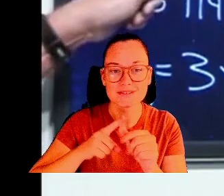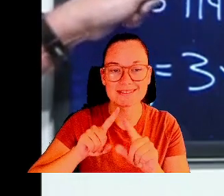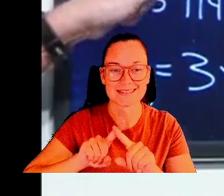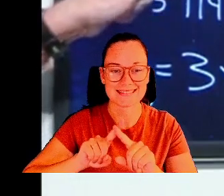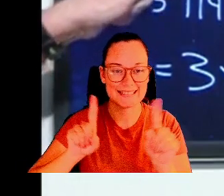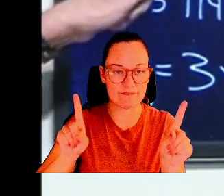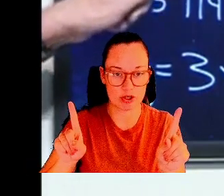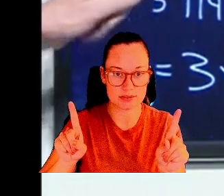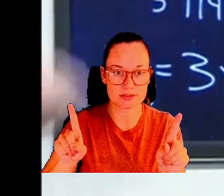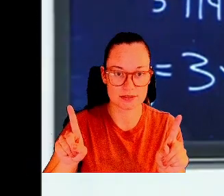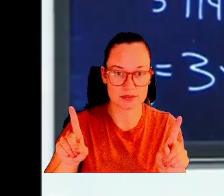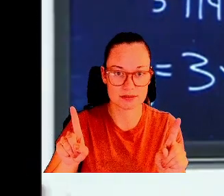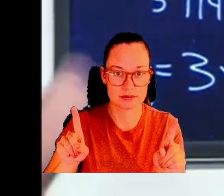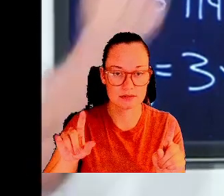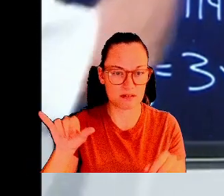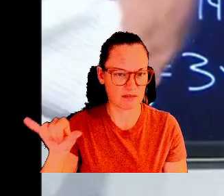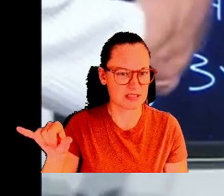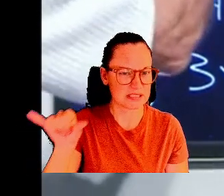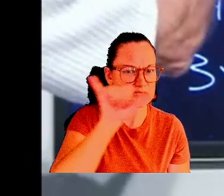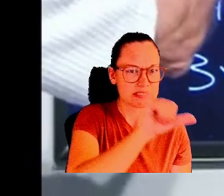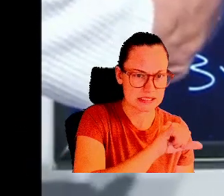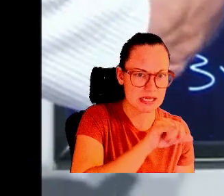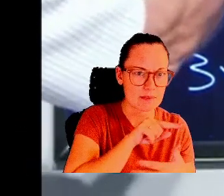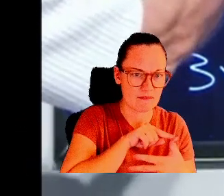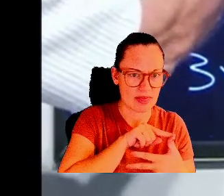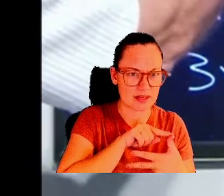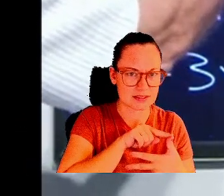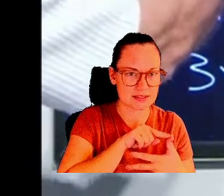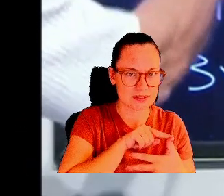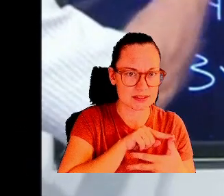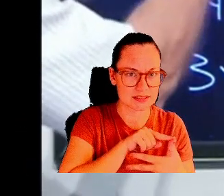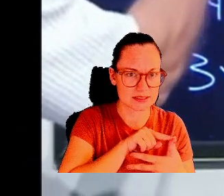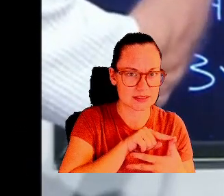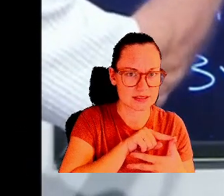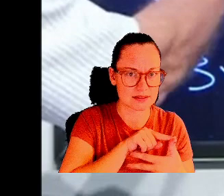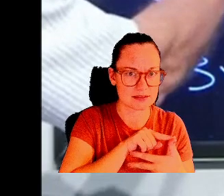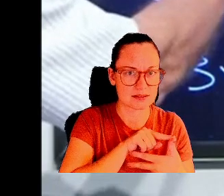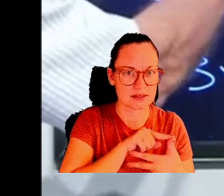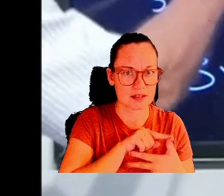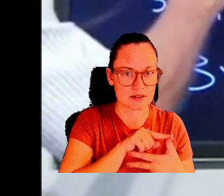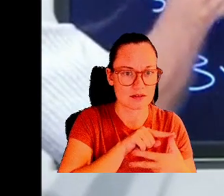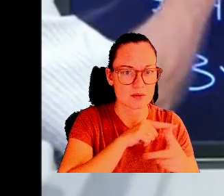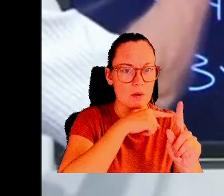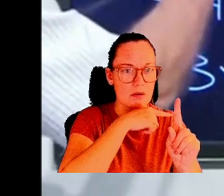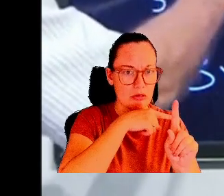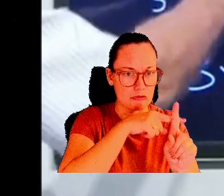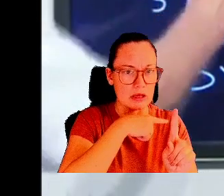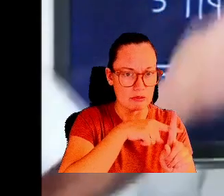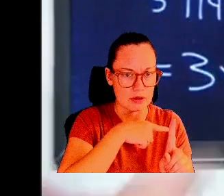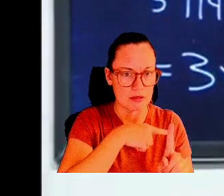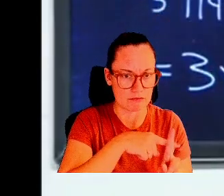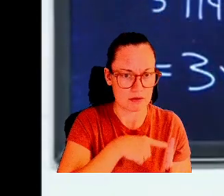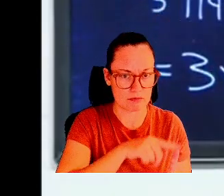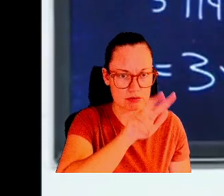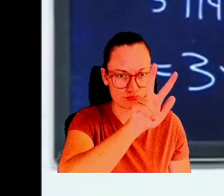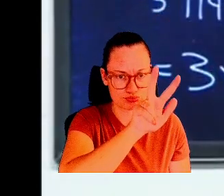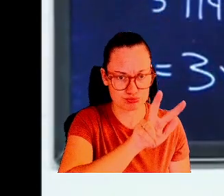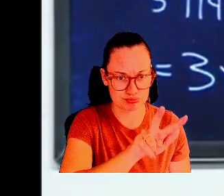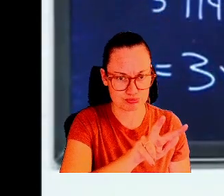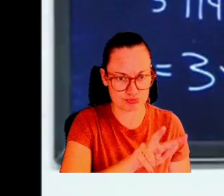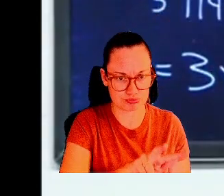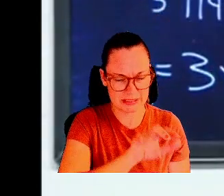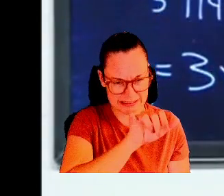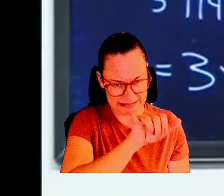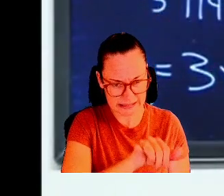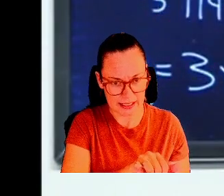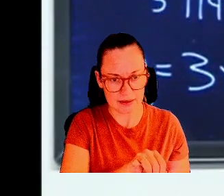that's what we did here, right? 2 minus negative 1 is 3. 5 minus 2 is 3. 8 minus 5 is 3. If